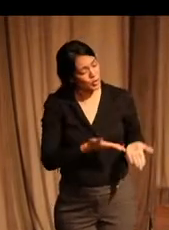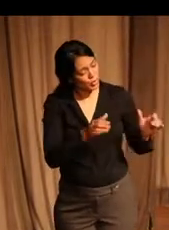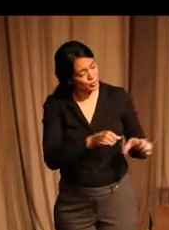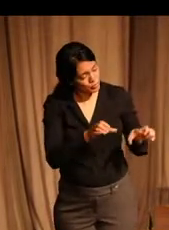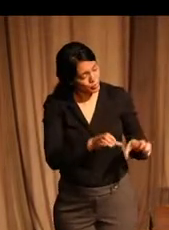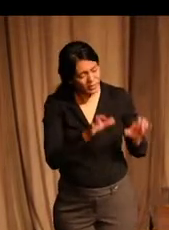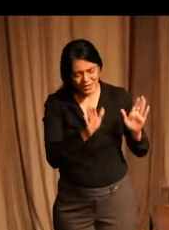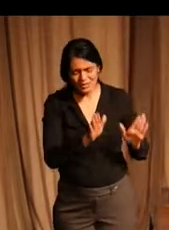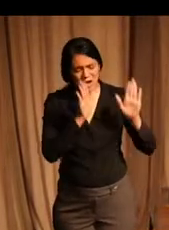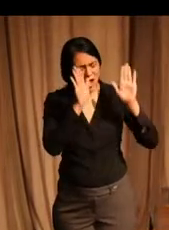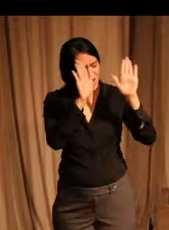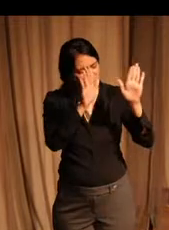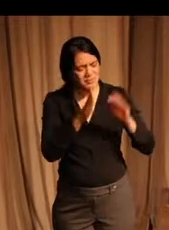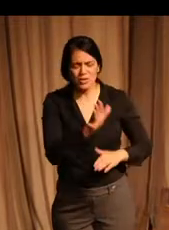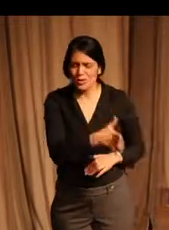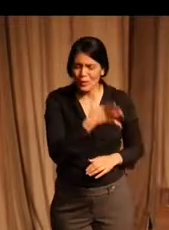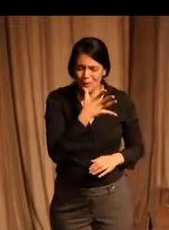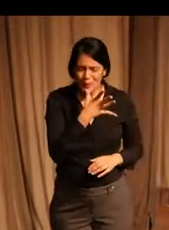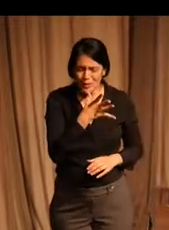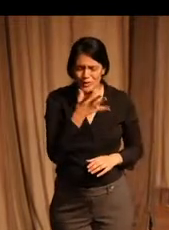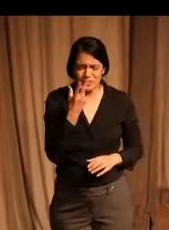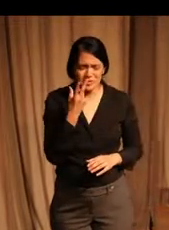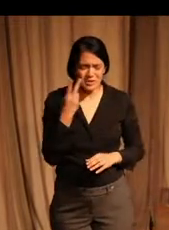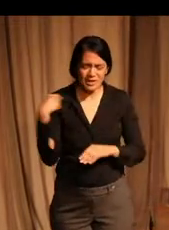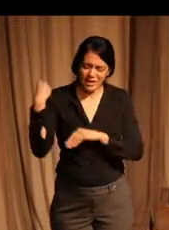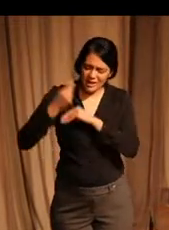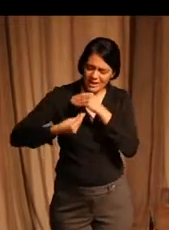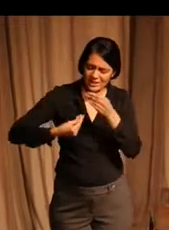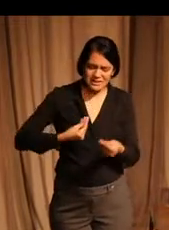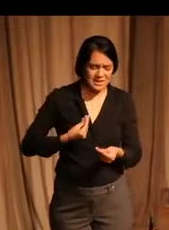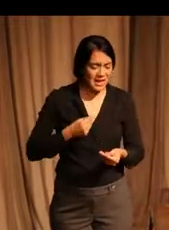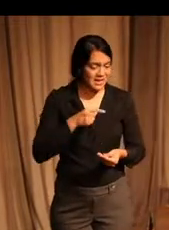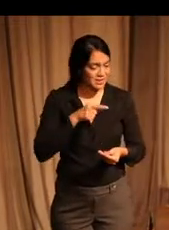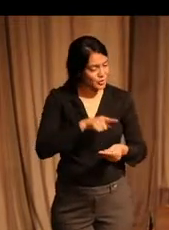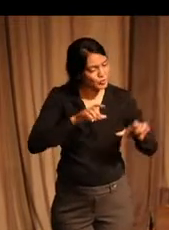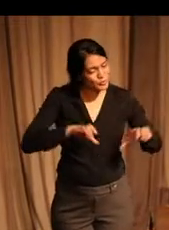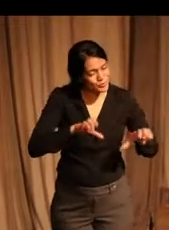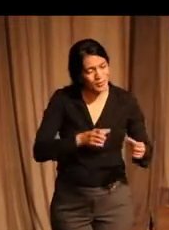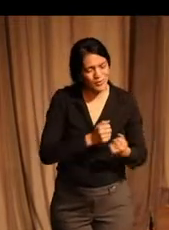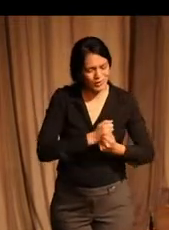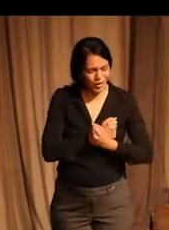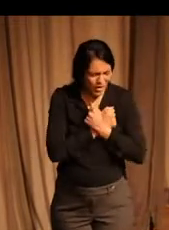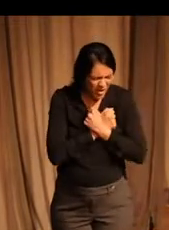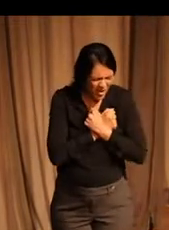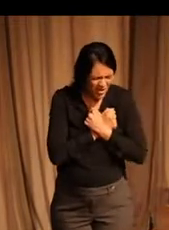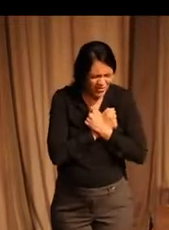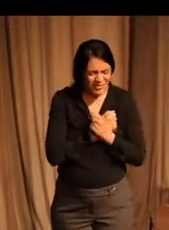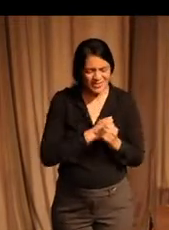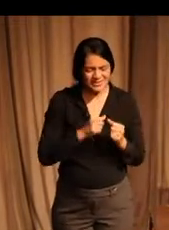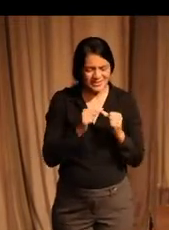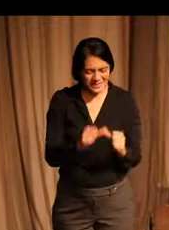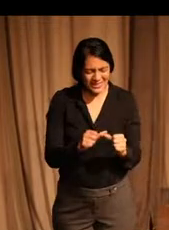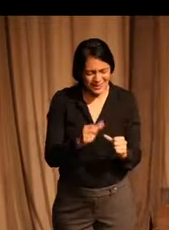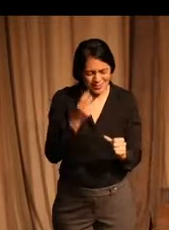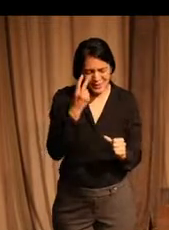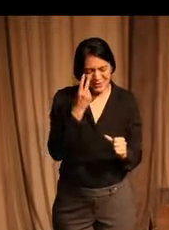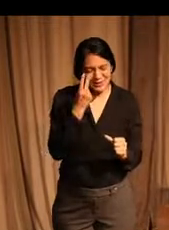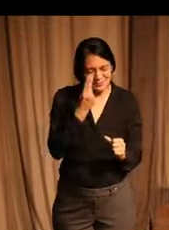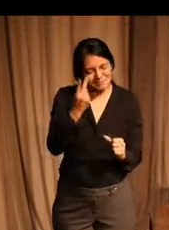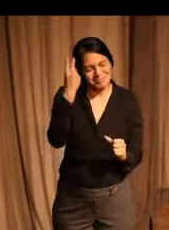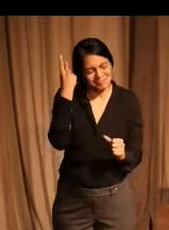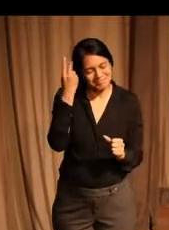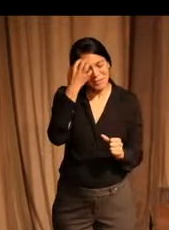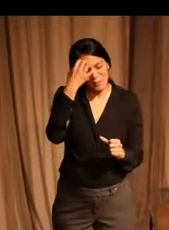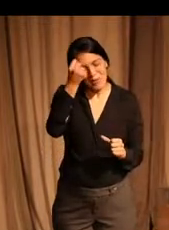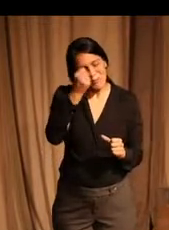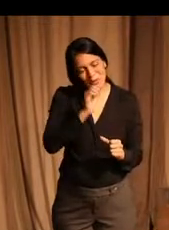again, preserving the legacy of your mother, and it's a labor of love, as you said, keeping her memory alive and keeping